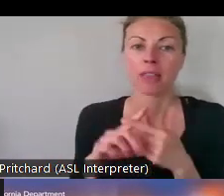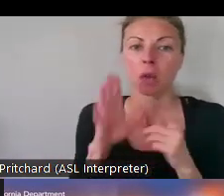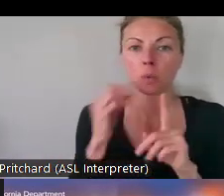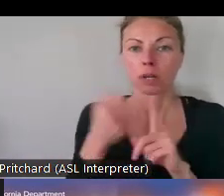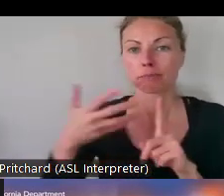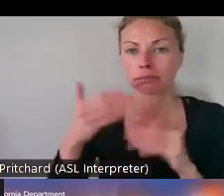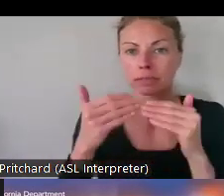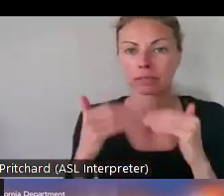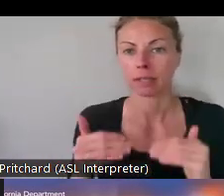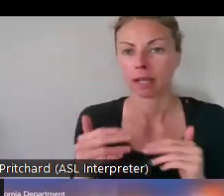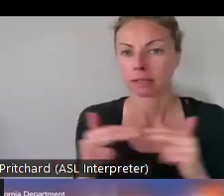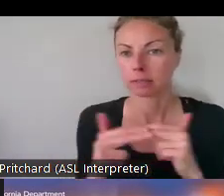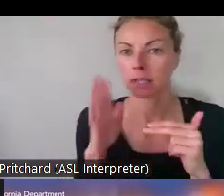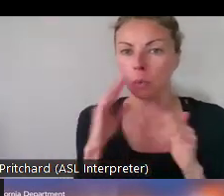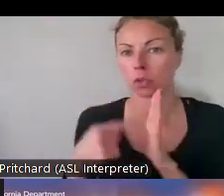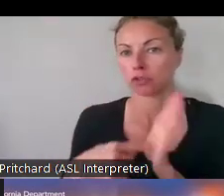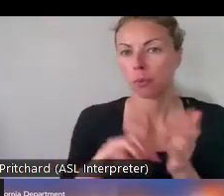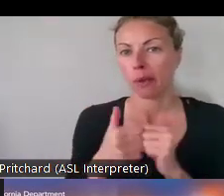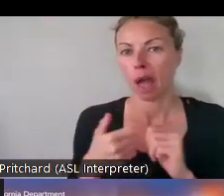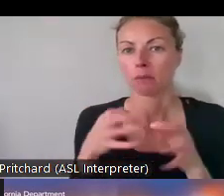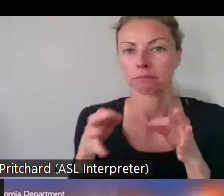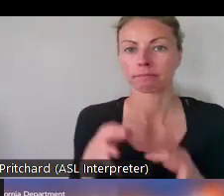next slide, which shows how those funds are allocated.